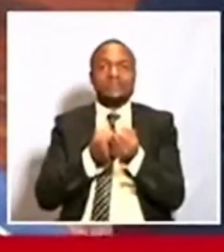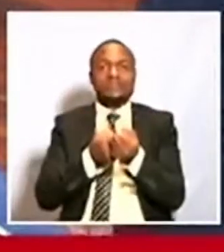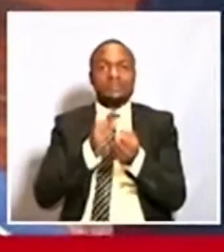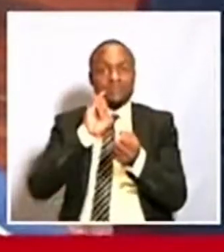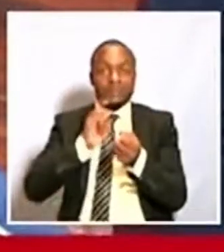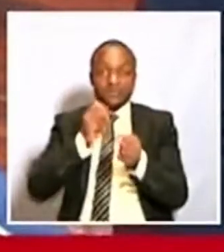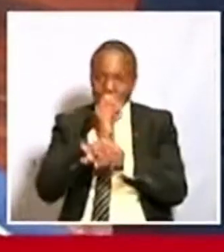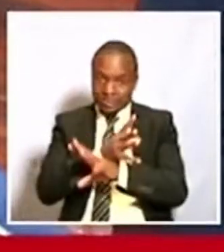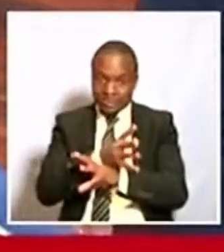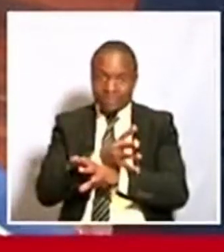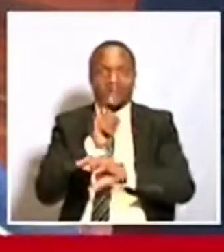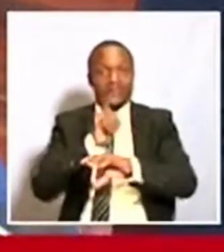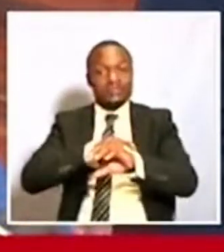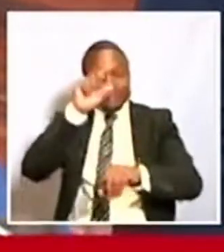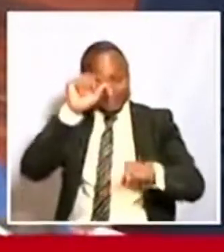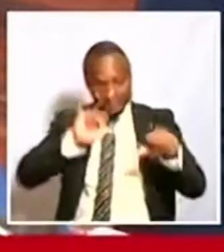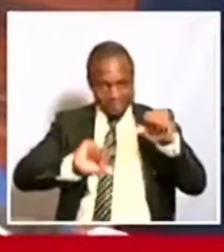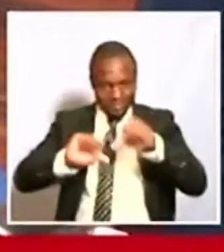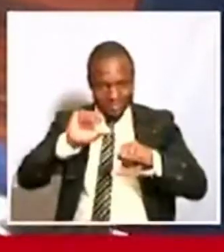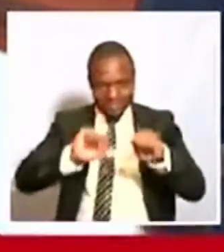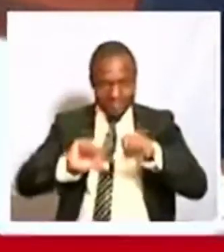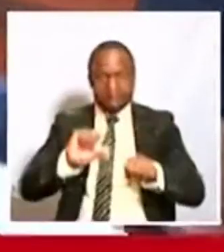verification.